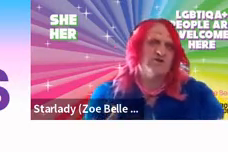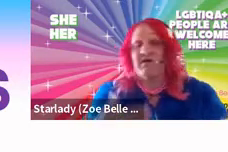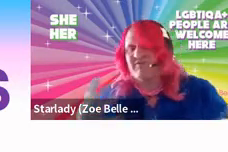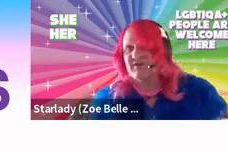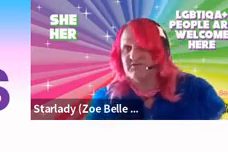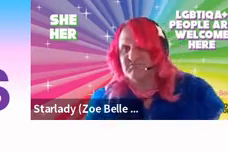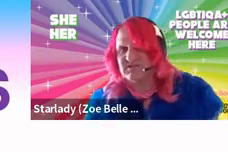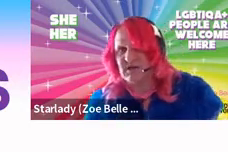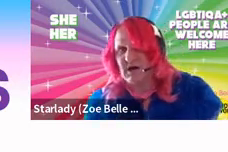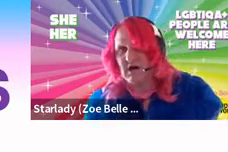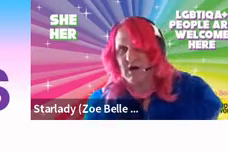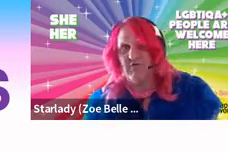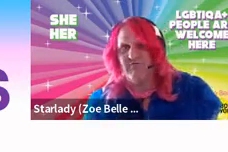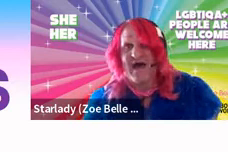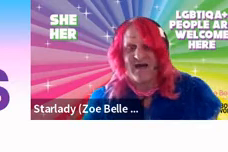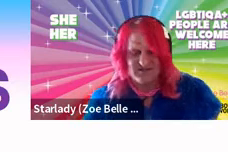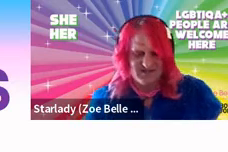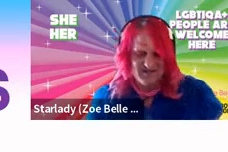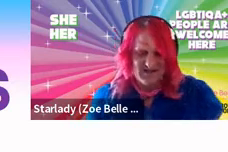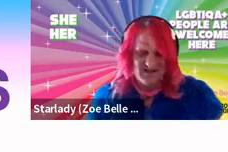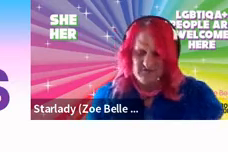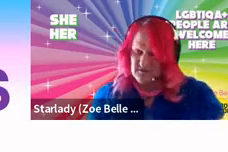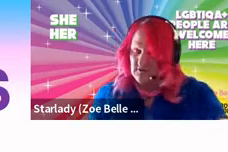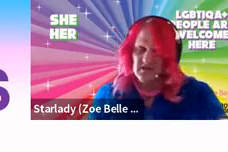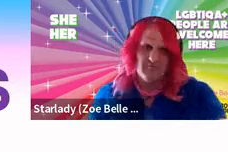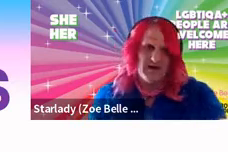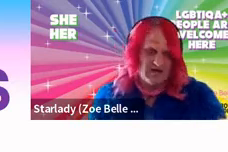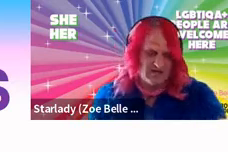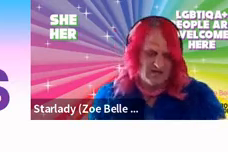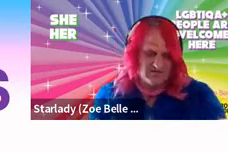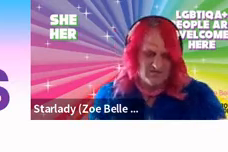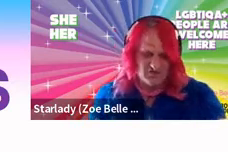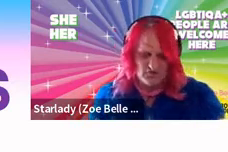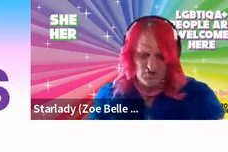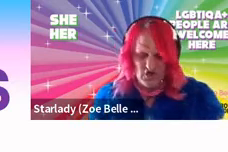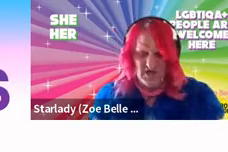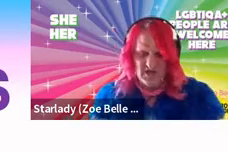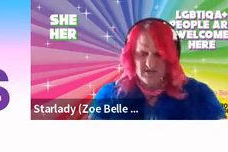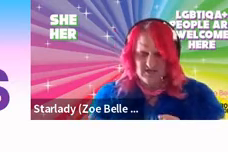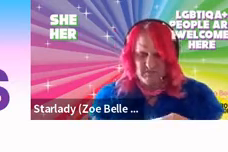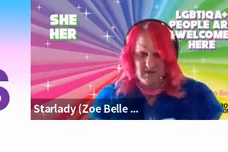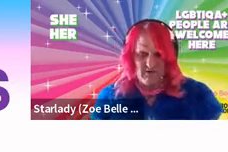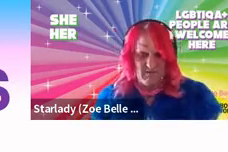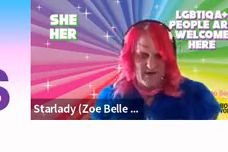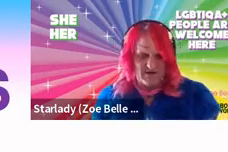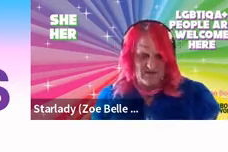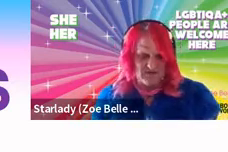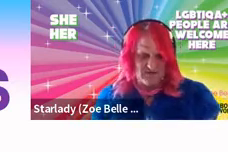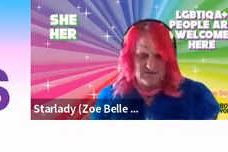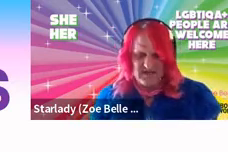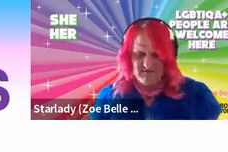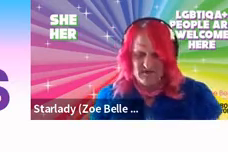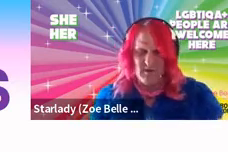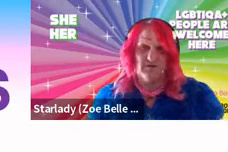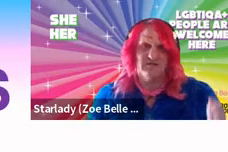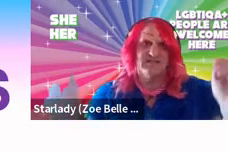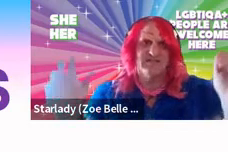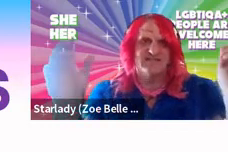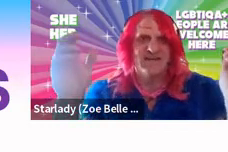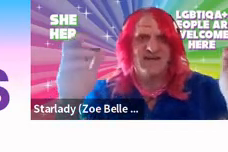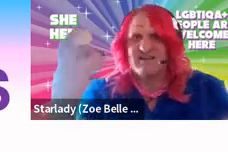Where is your evidence of that? And if you're talking about an individual client, you'd be going back to